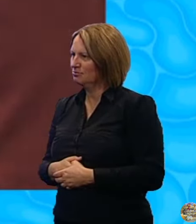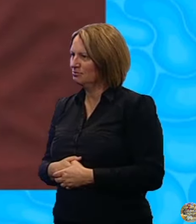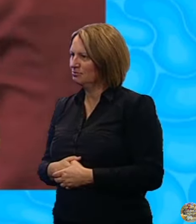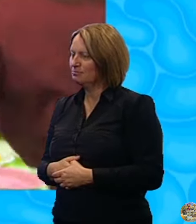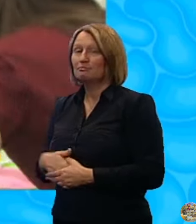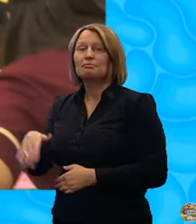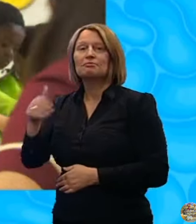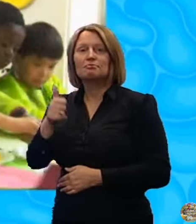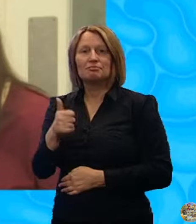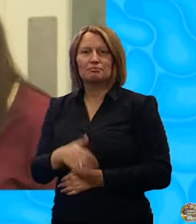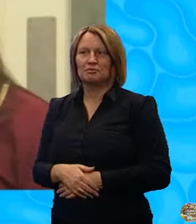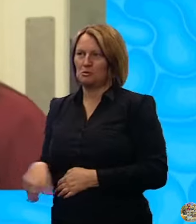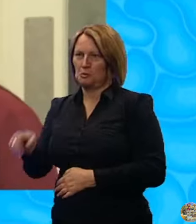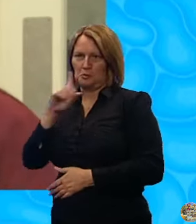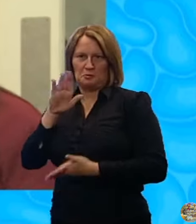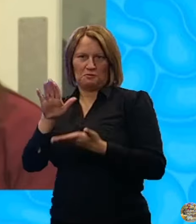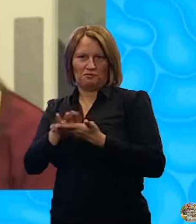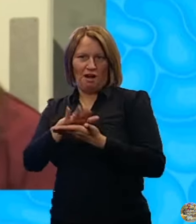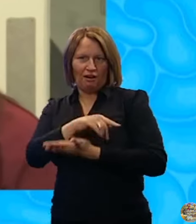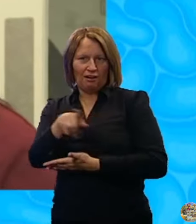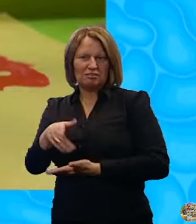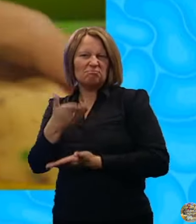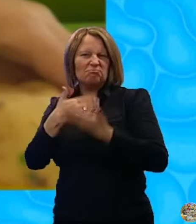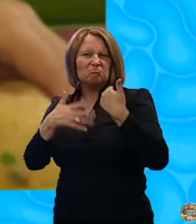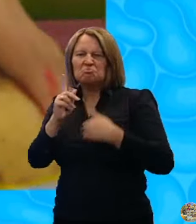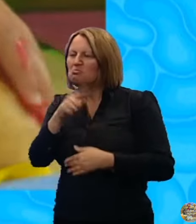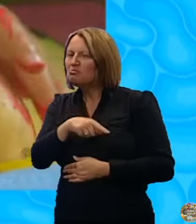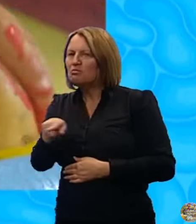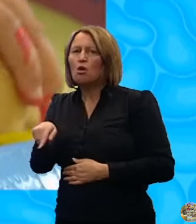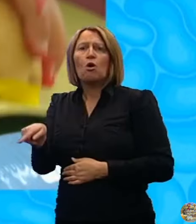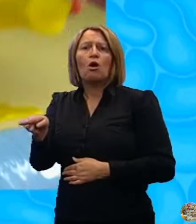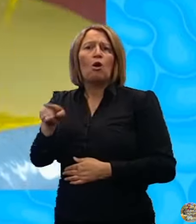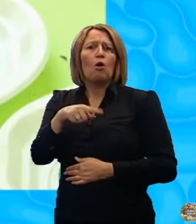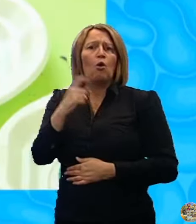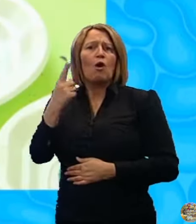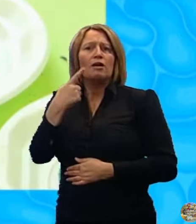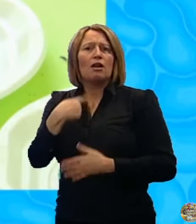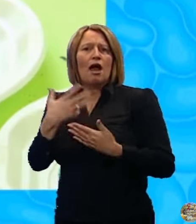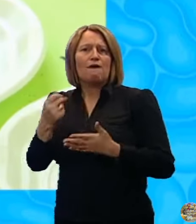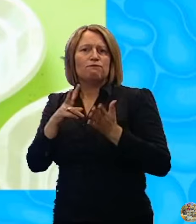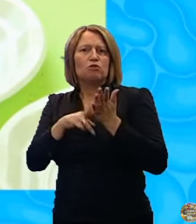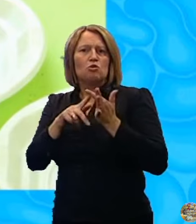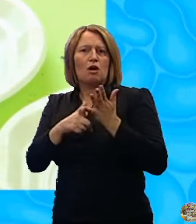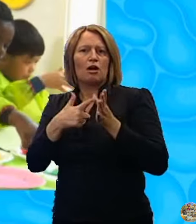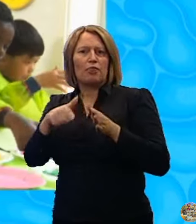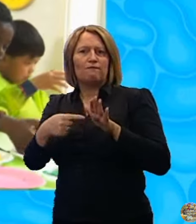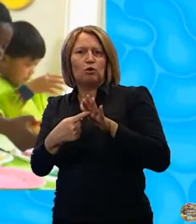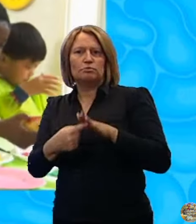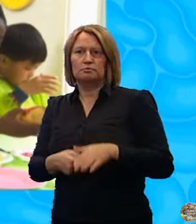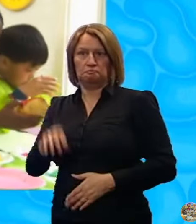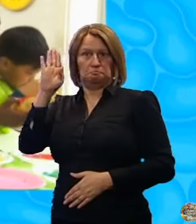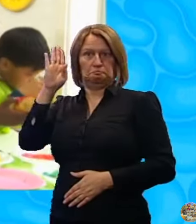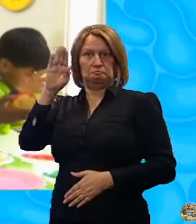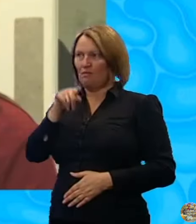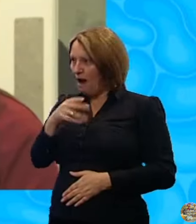Hey guys, this looks like good fun. Now, who can tell me who here has had a